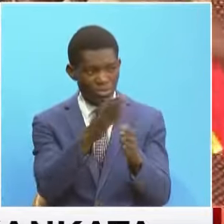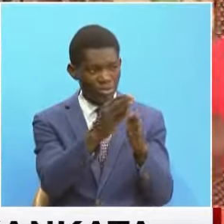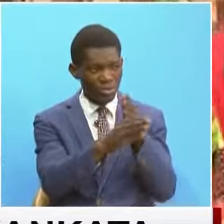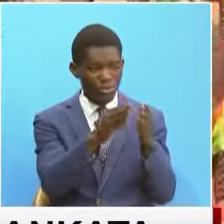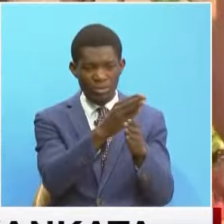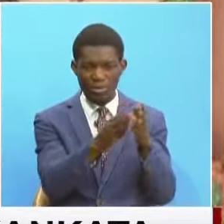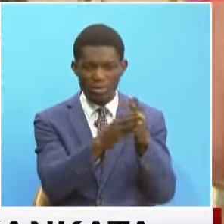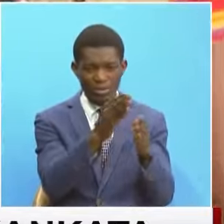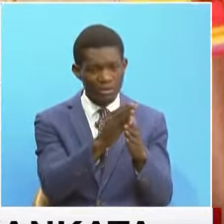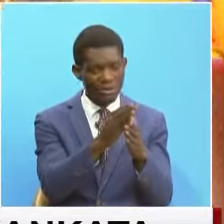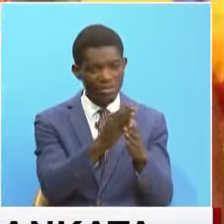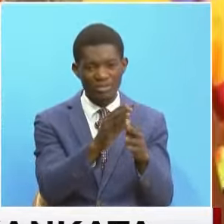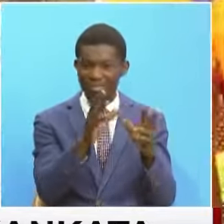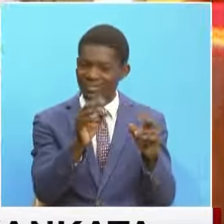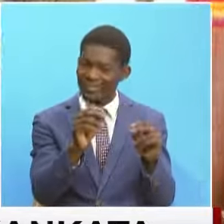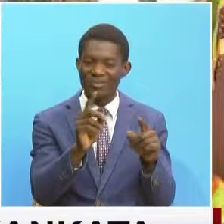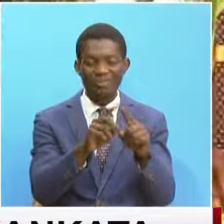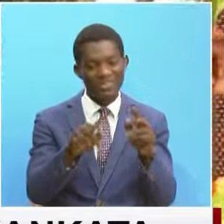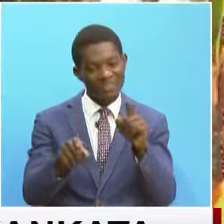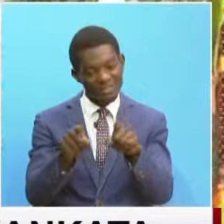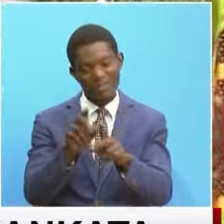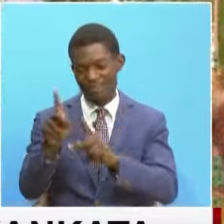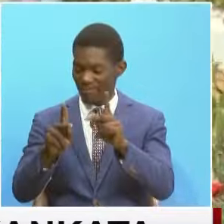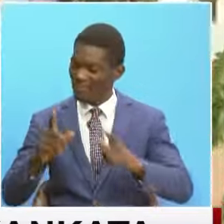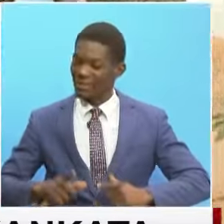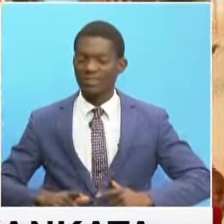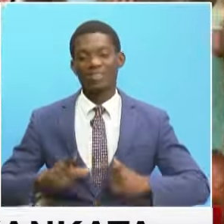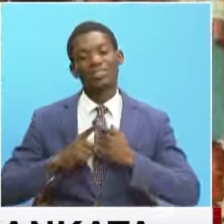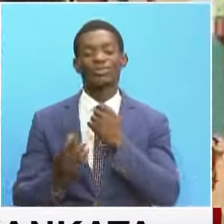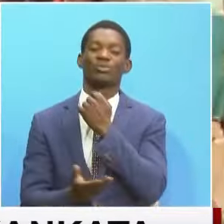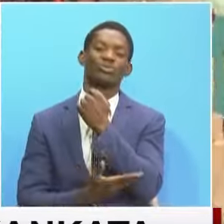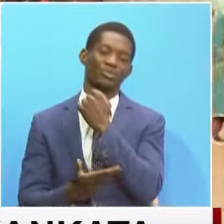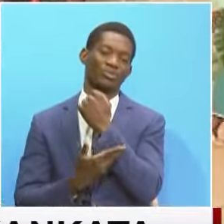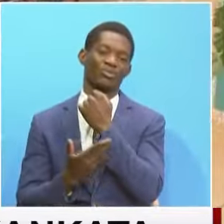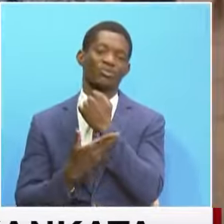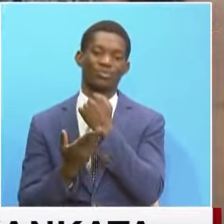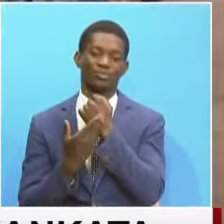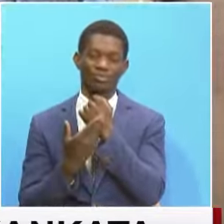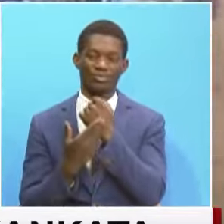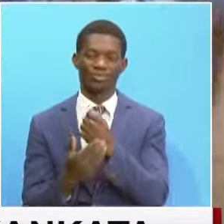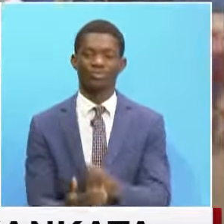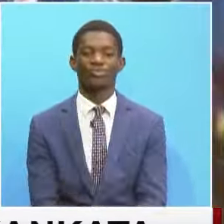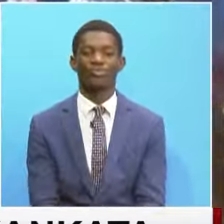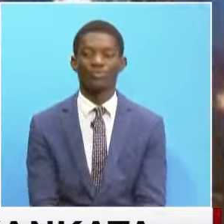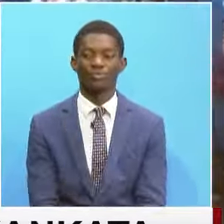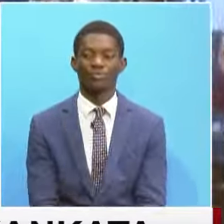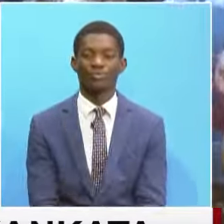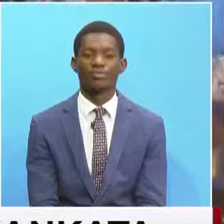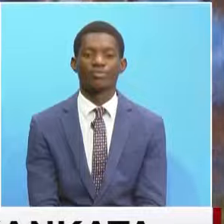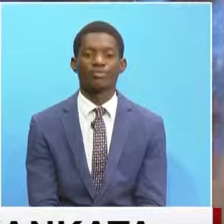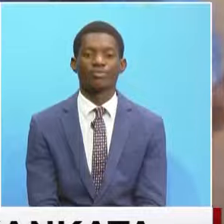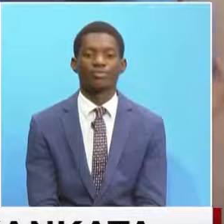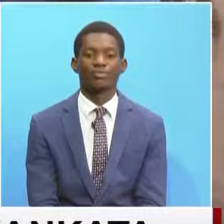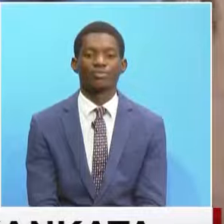also improved the lives of the people. Zanis reports in Chikankata District, the Southern